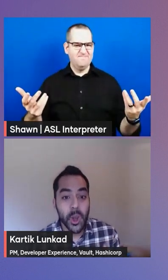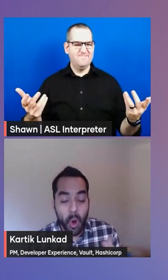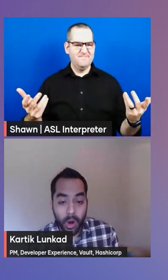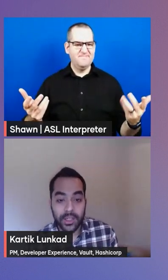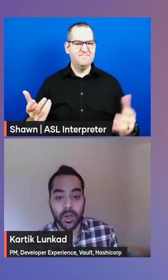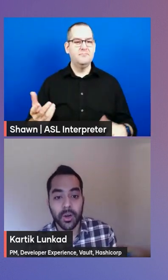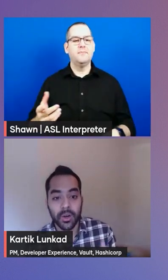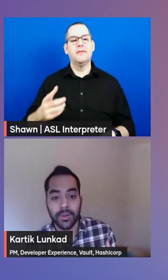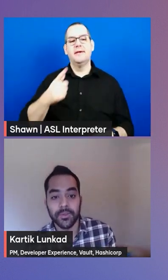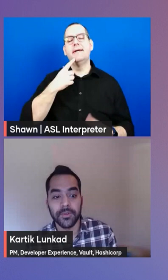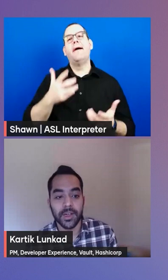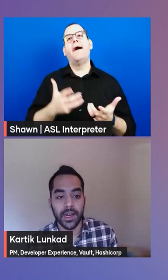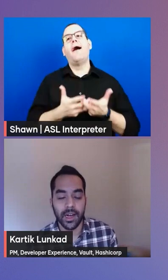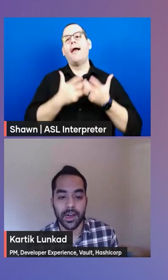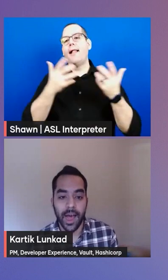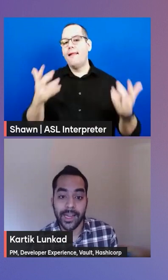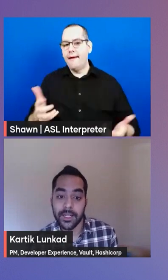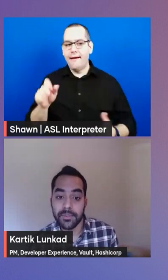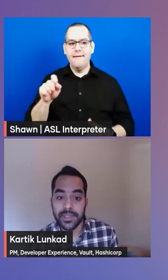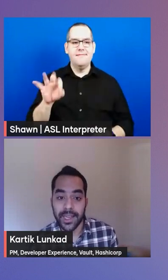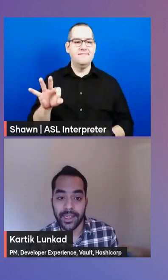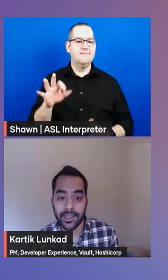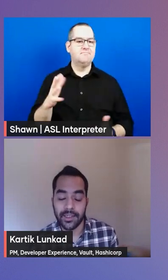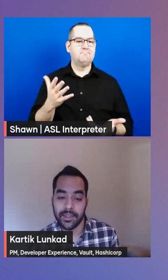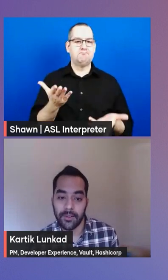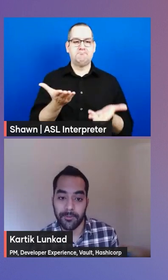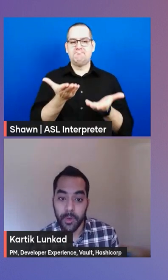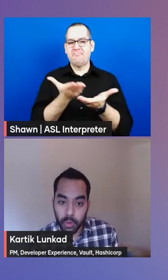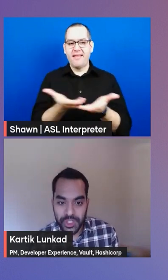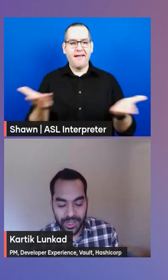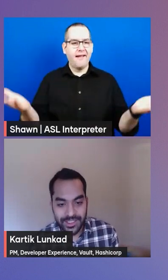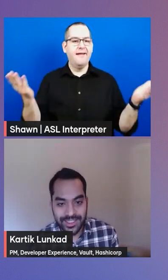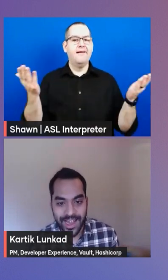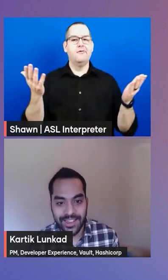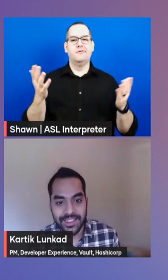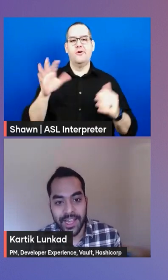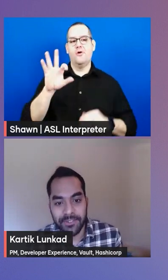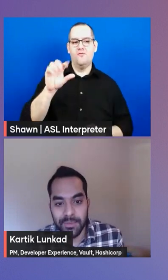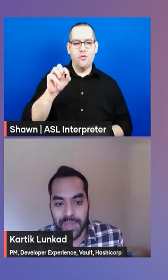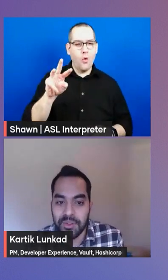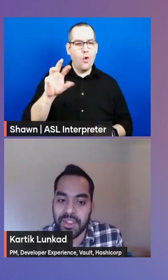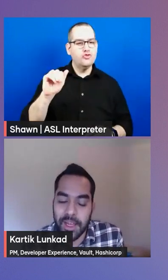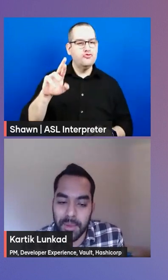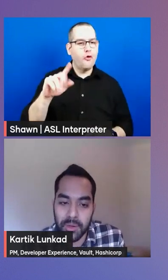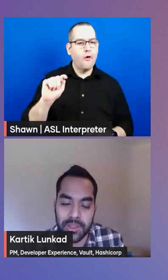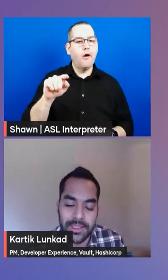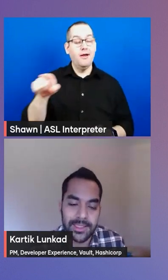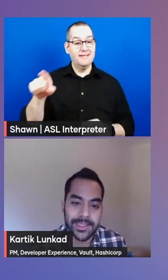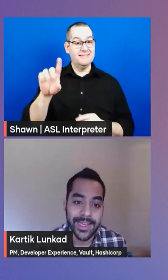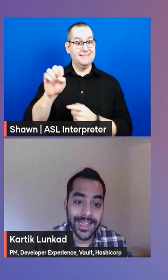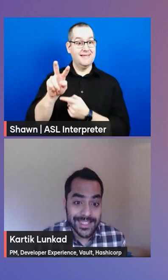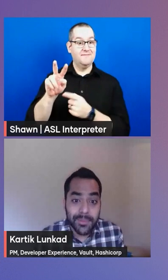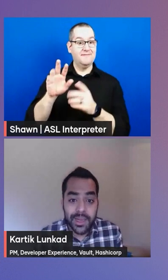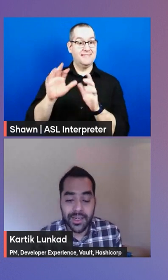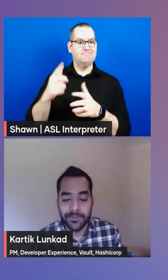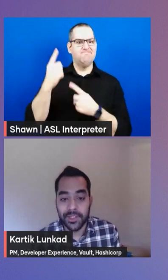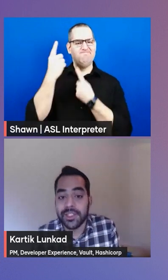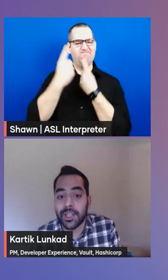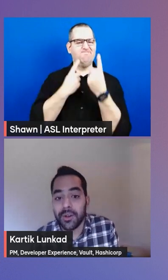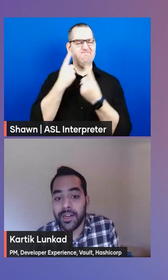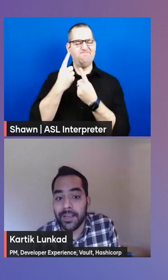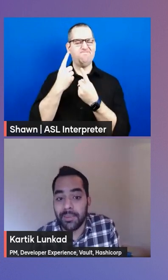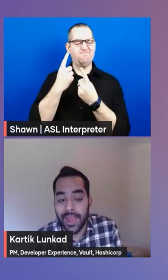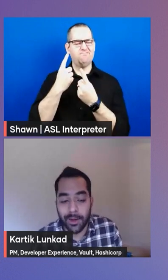just a lot of items and flowcharts that the dev teams had to think about. And similarly,